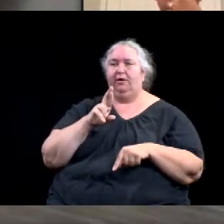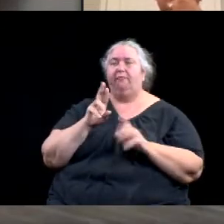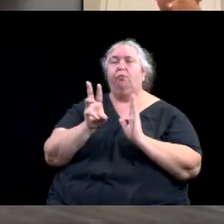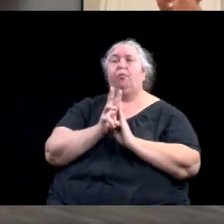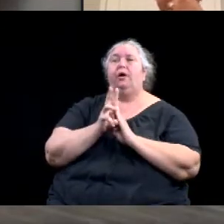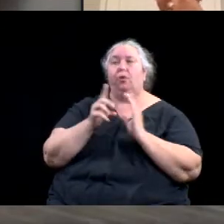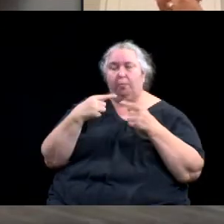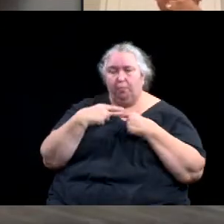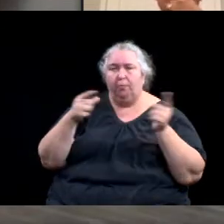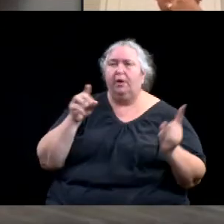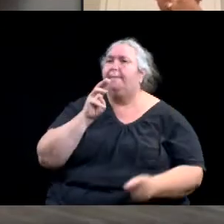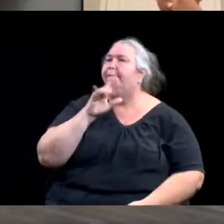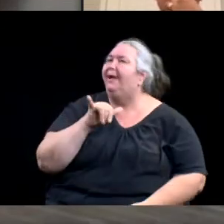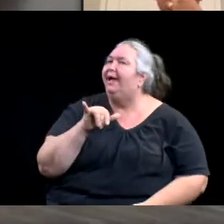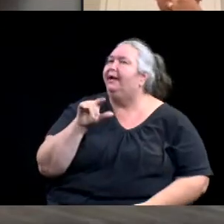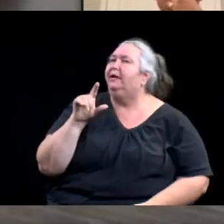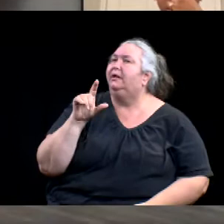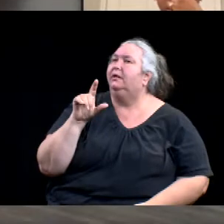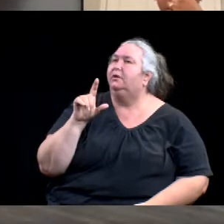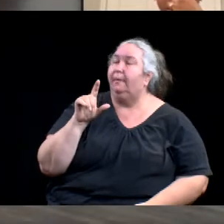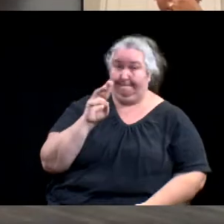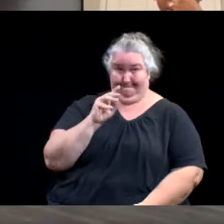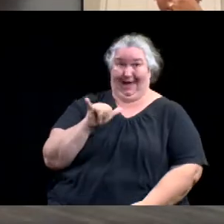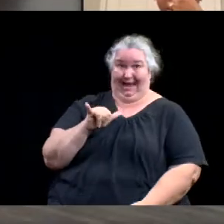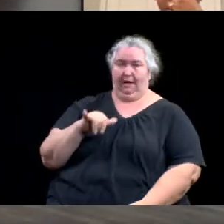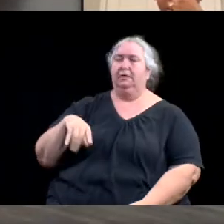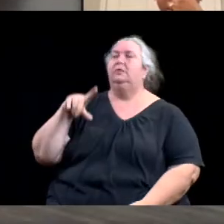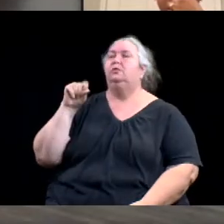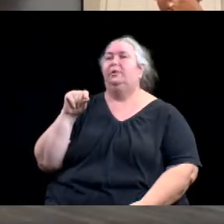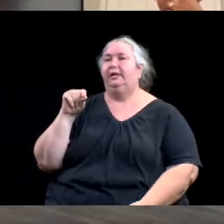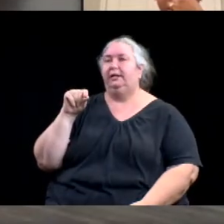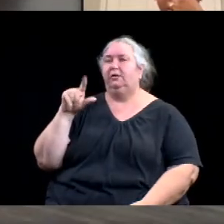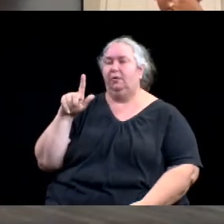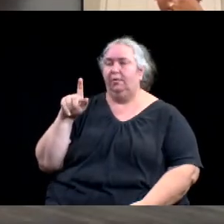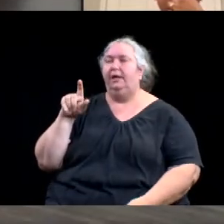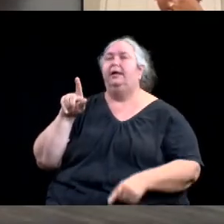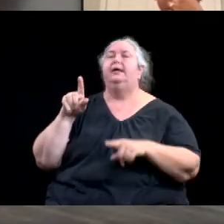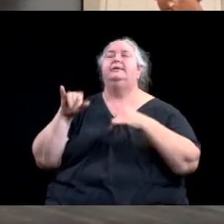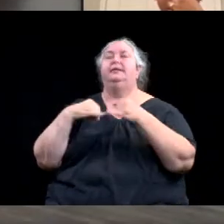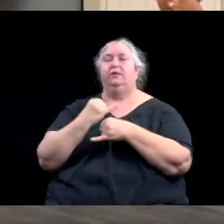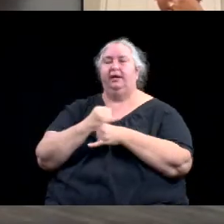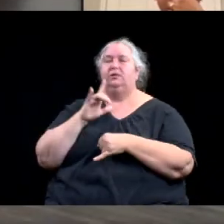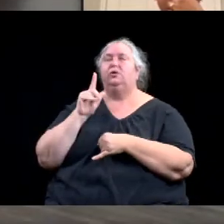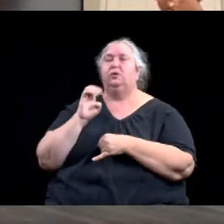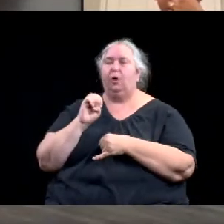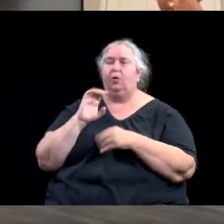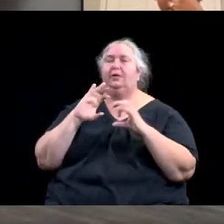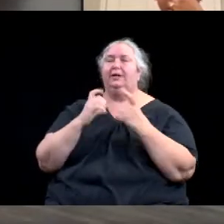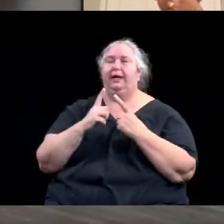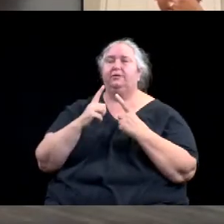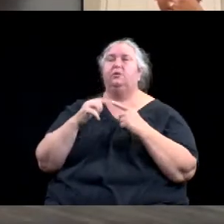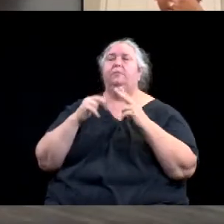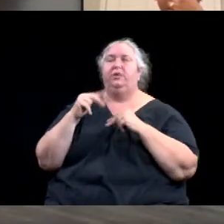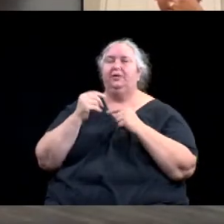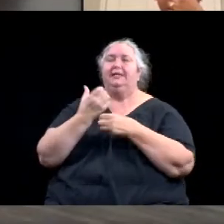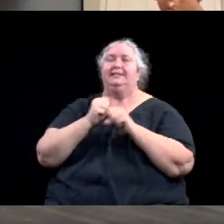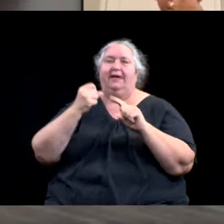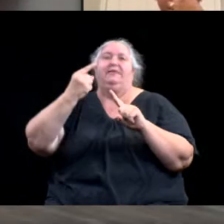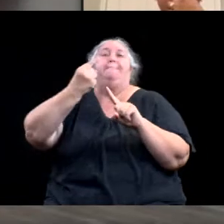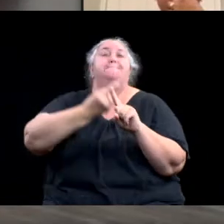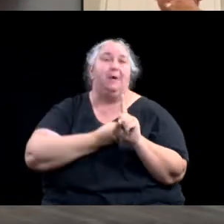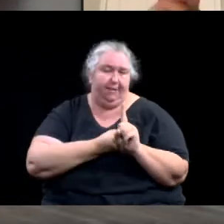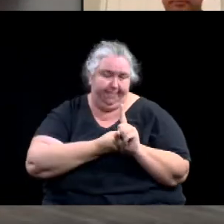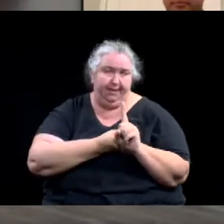Safety Month in the city of Waco, and urge the people of Waco to join with city council, city staff, and me in recognizing the